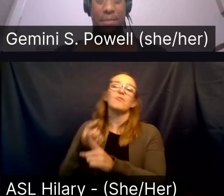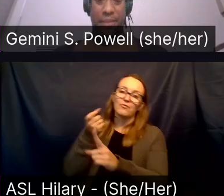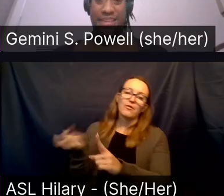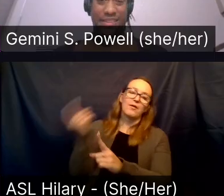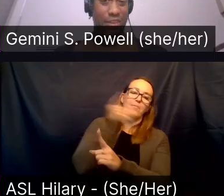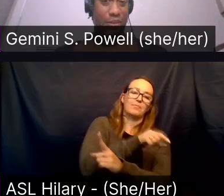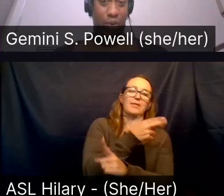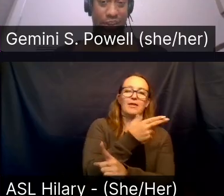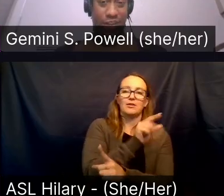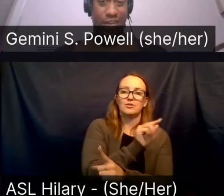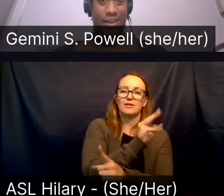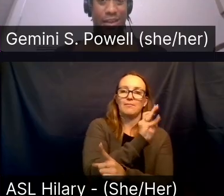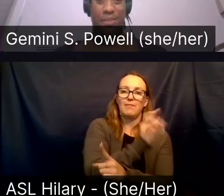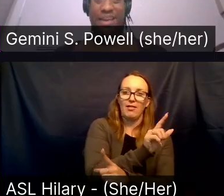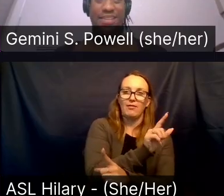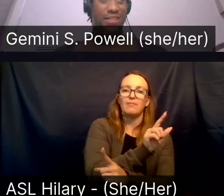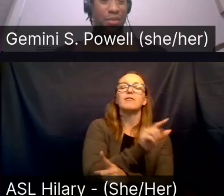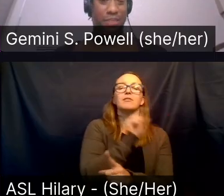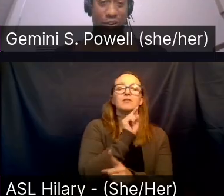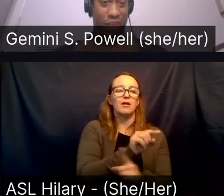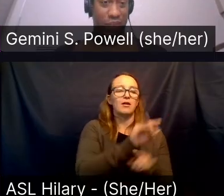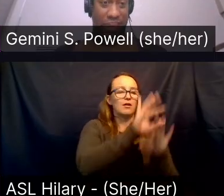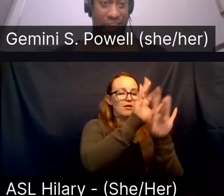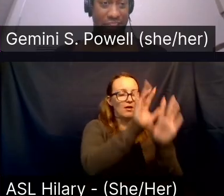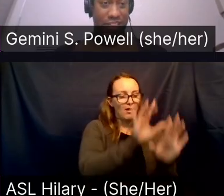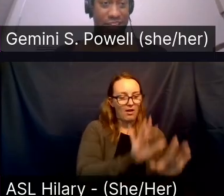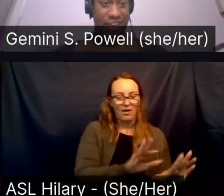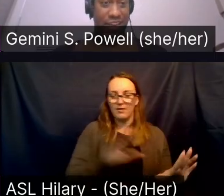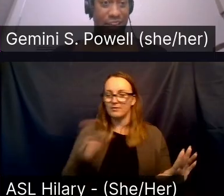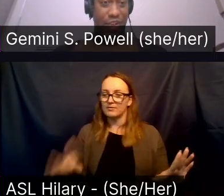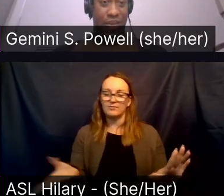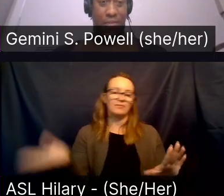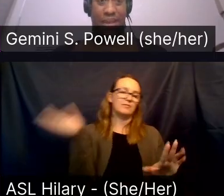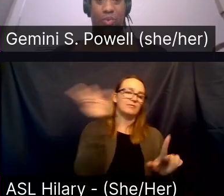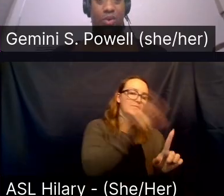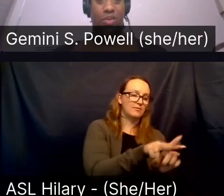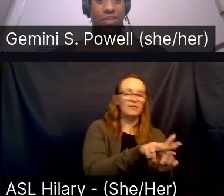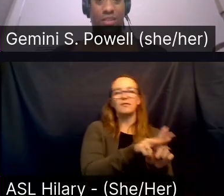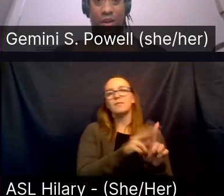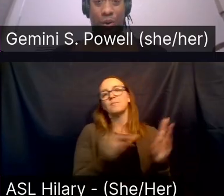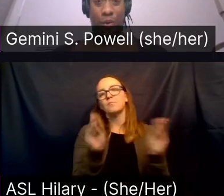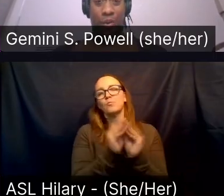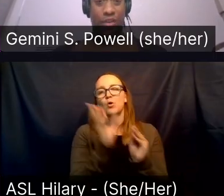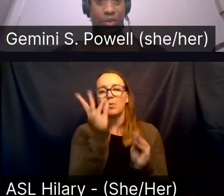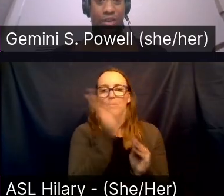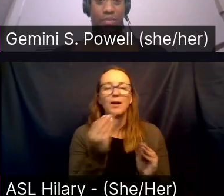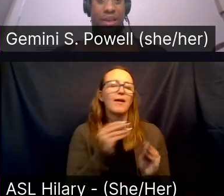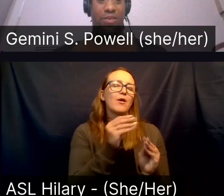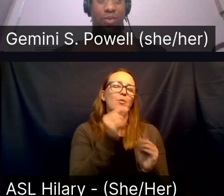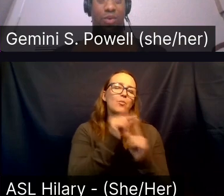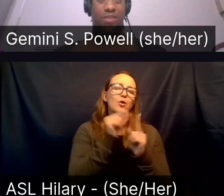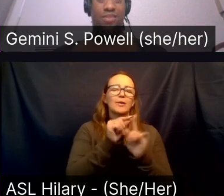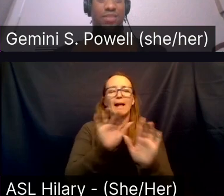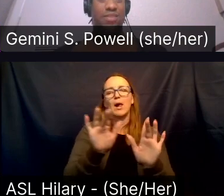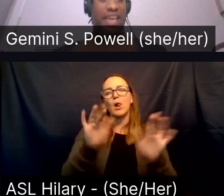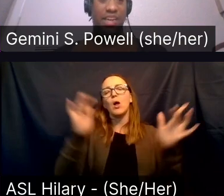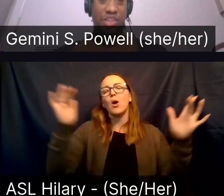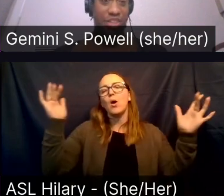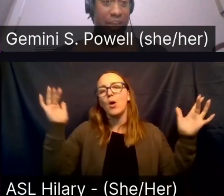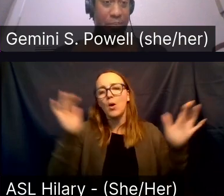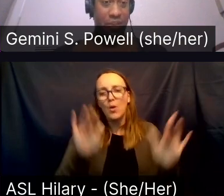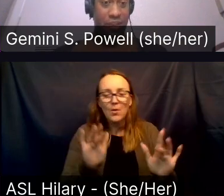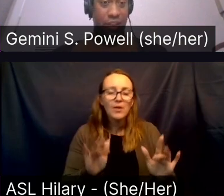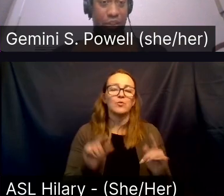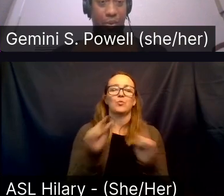just makes it look prettier, makes it look better on the page. You can make words glow, you can make words